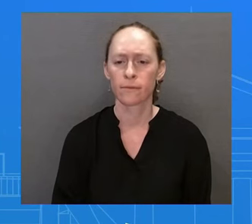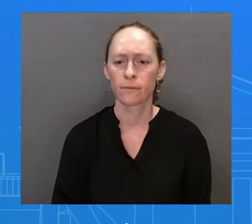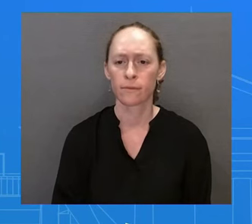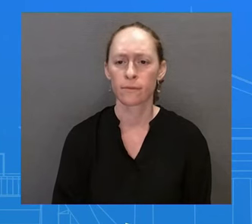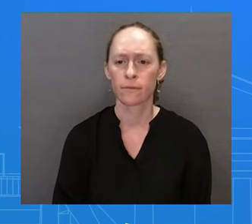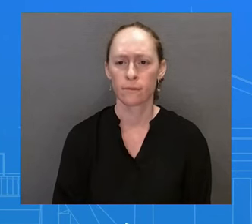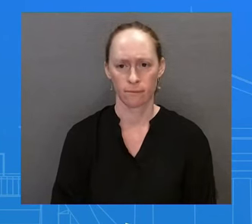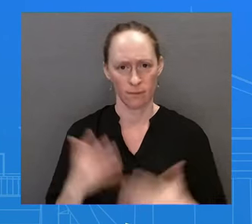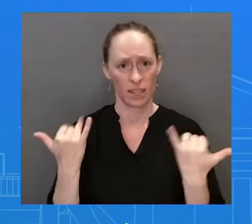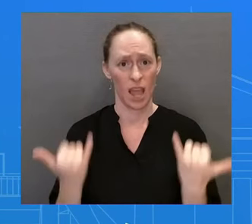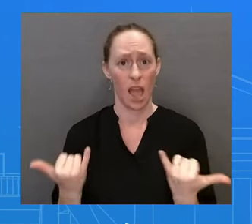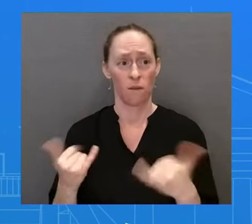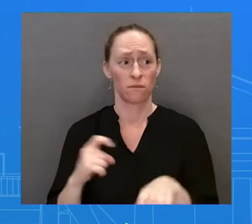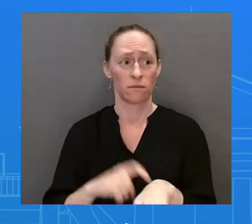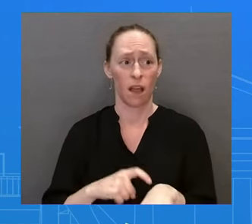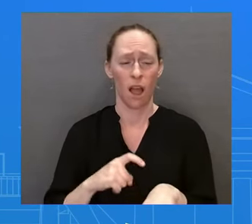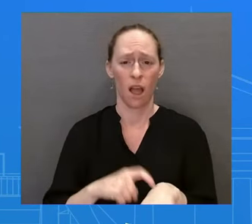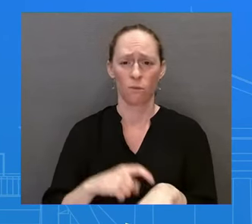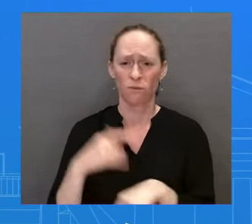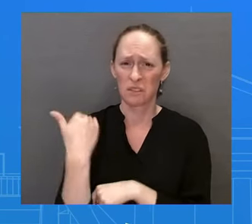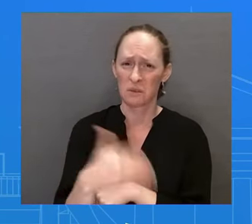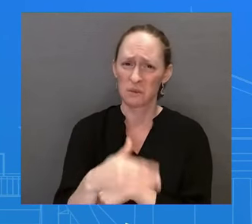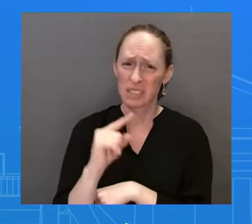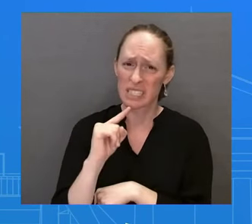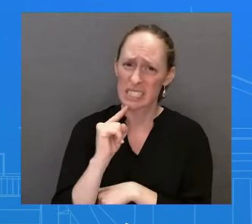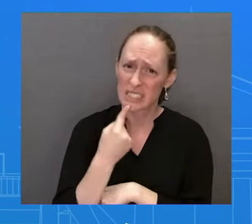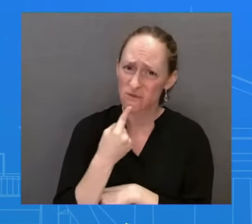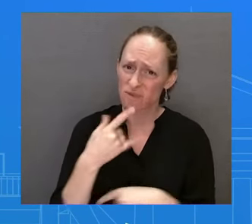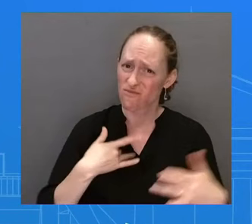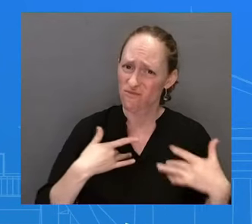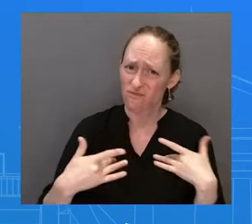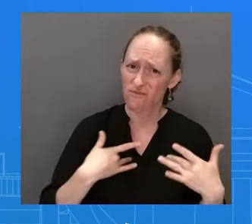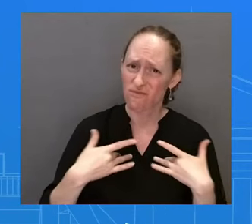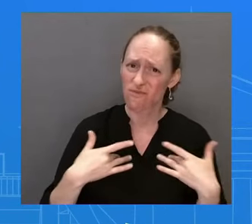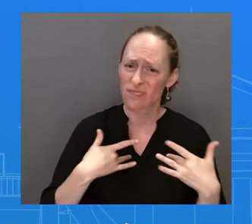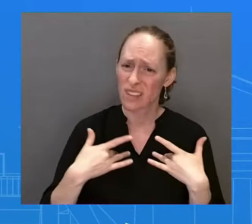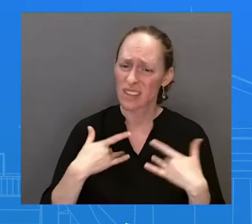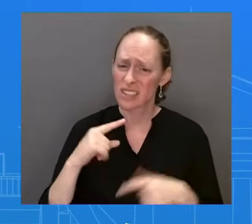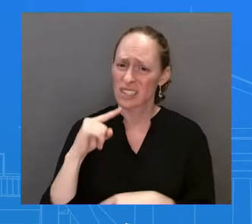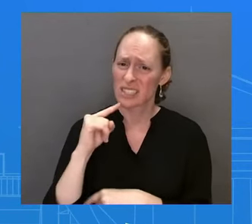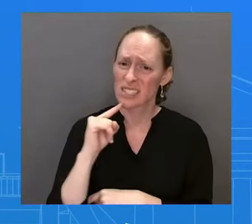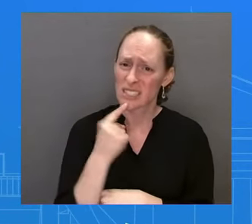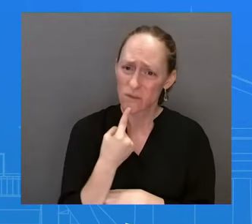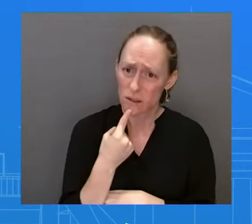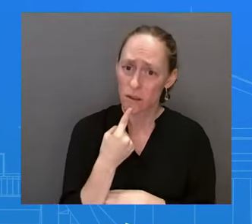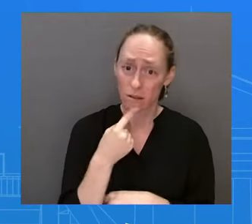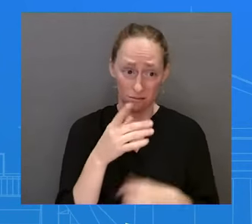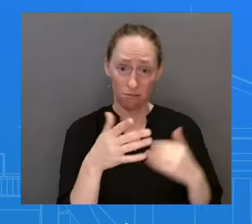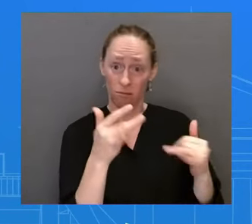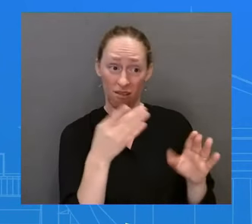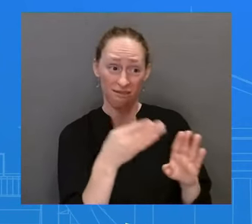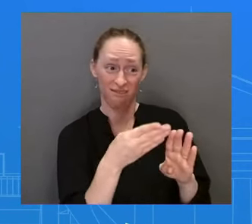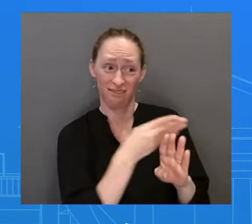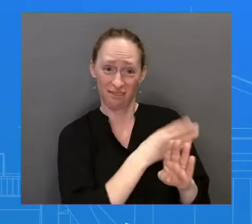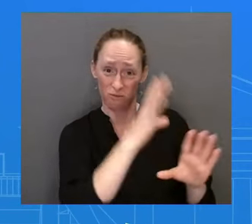of the United States? The president is focused on his tasks as commander-in-chief, April. Again, we're going to let the